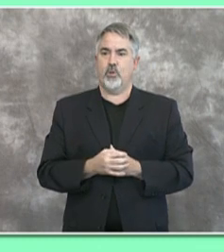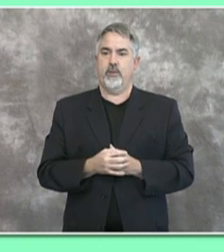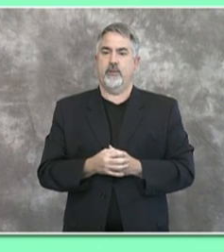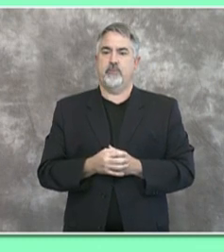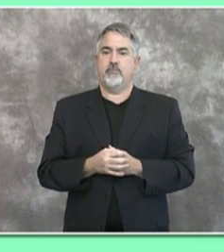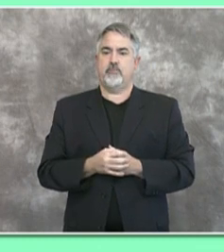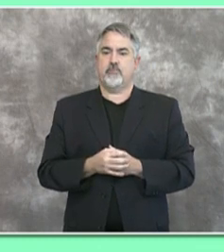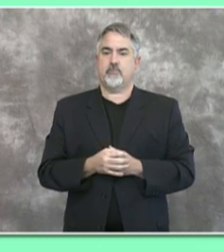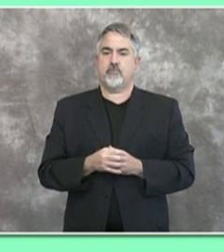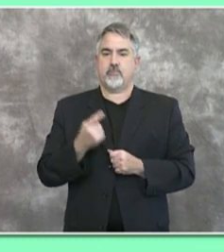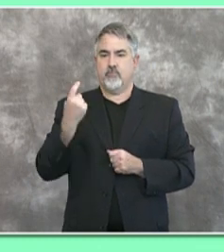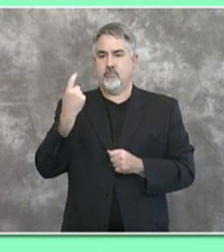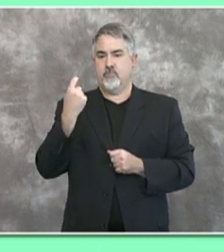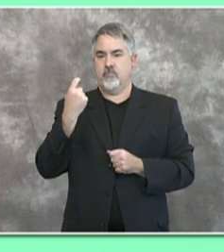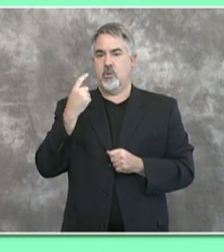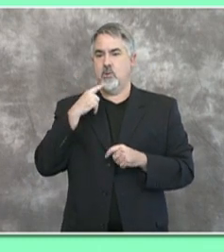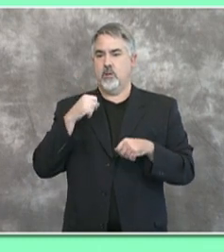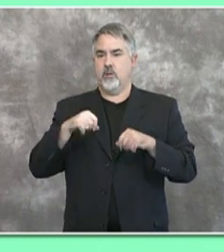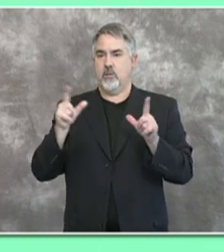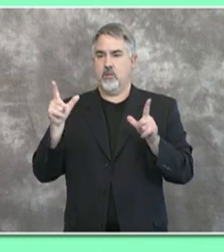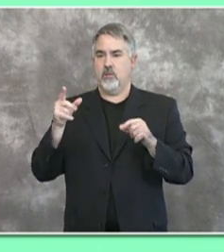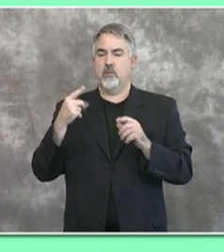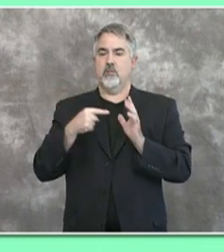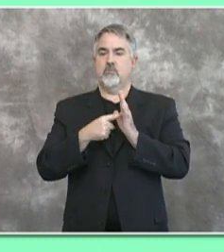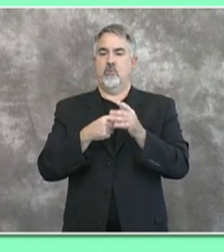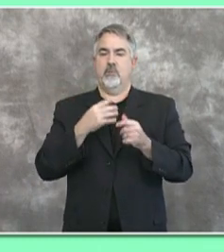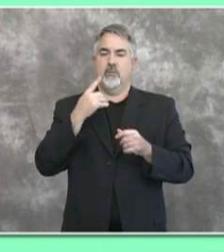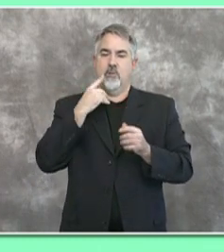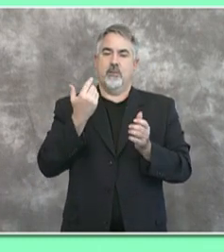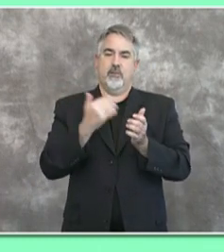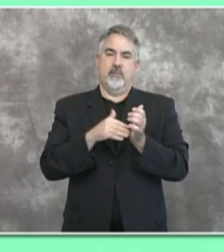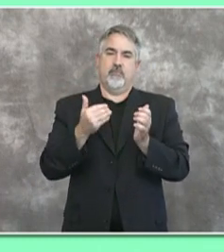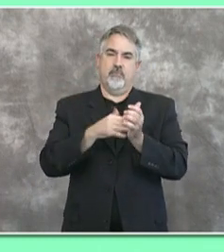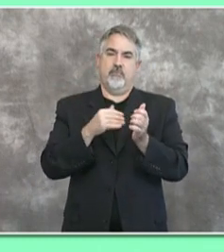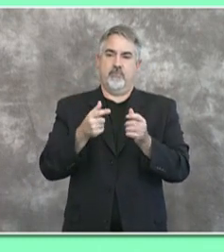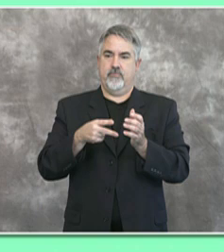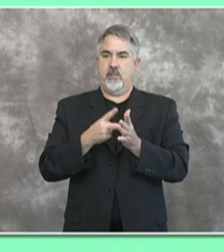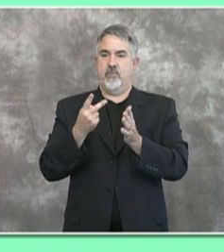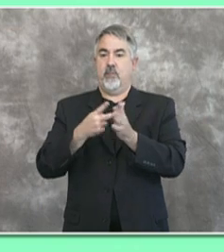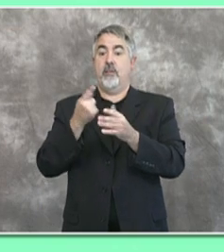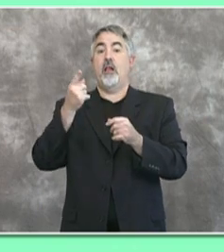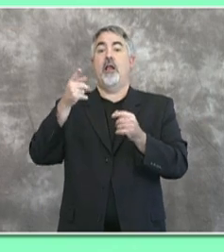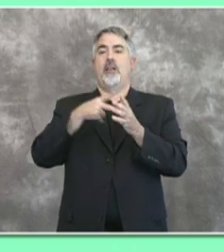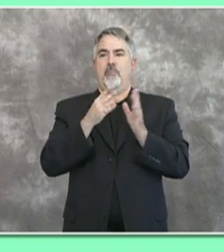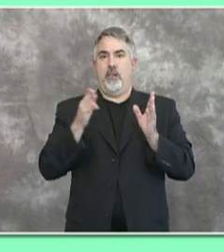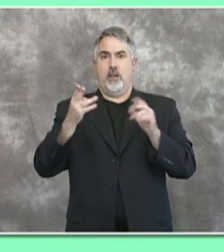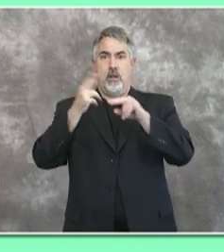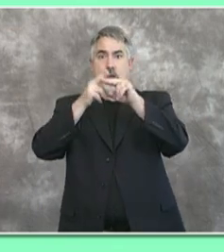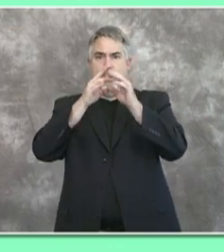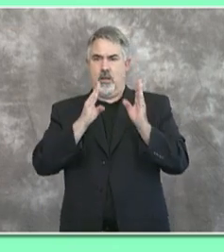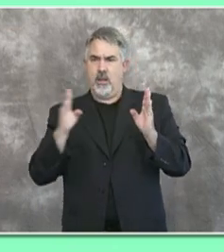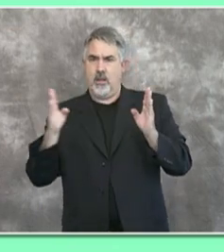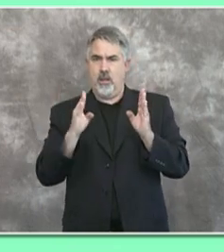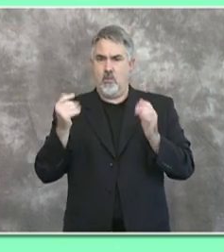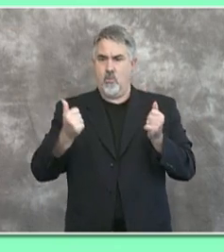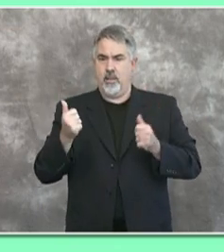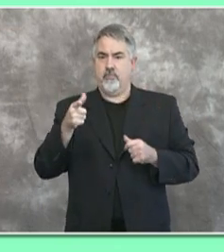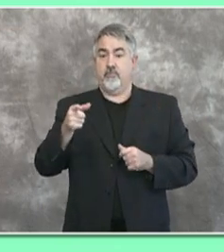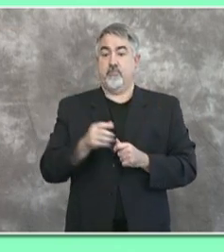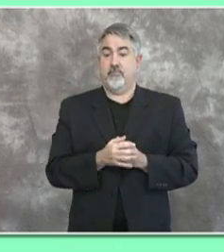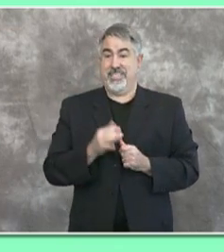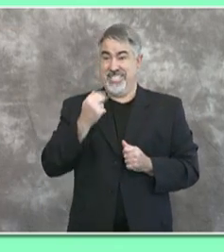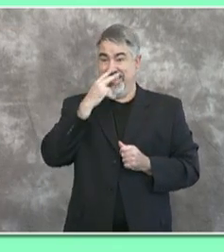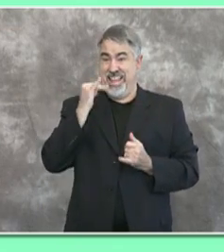one last chart because it shares the doubling rates, which I think is important. A number of individuals are tracking. You see the positive cases along with the doubling rate